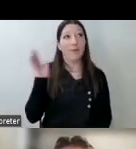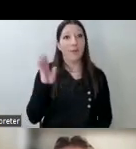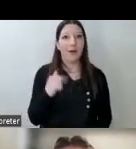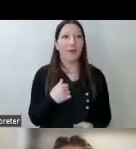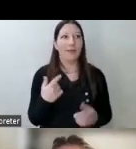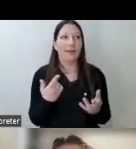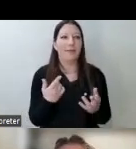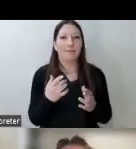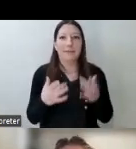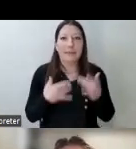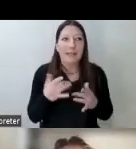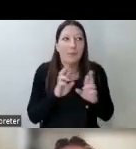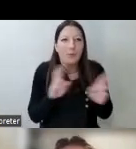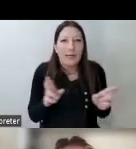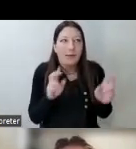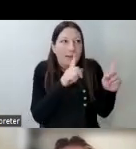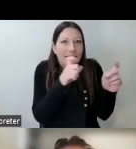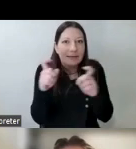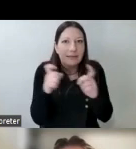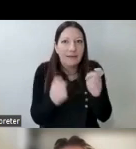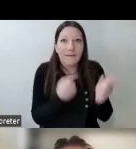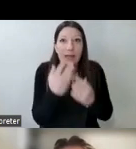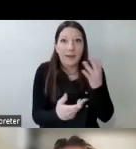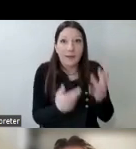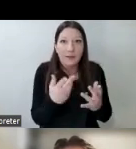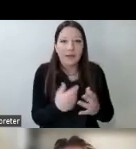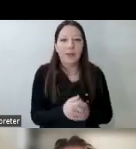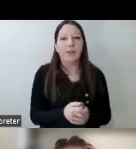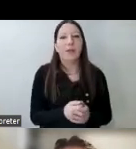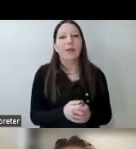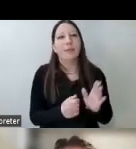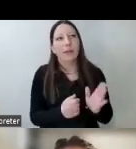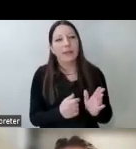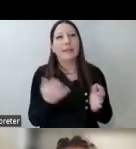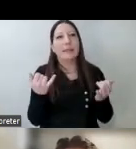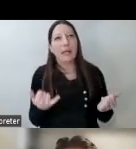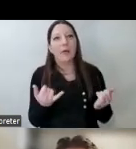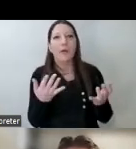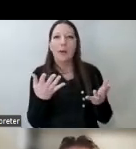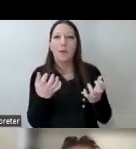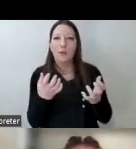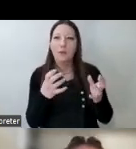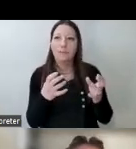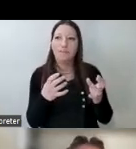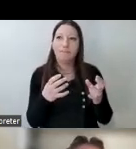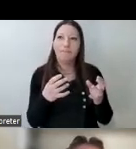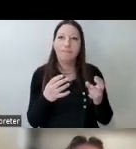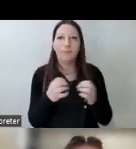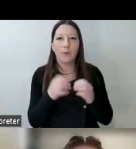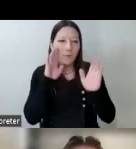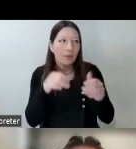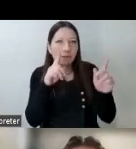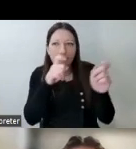immediate damage, I'm now also planning to photograph areas that have previously been impacted by wildfires in some way. I'm